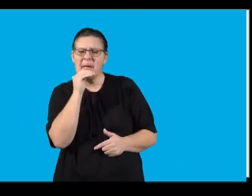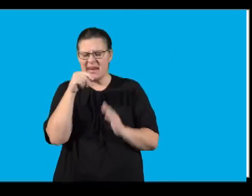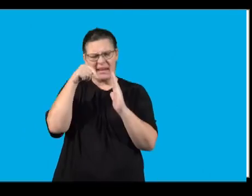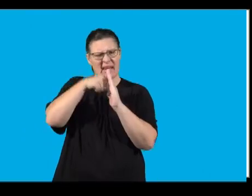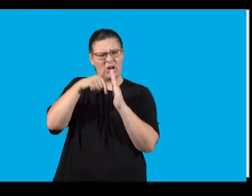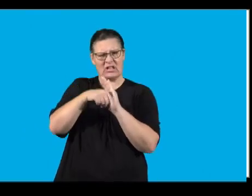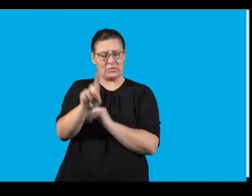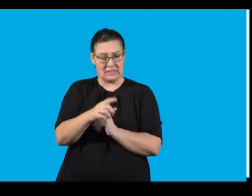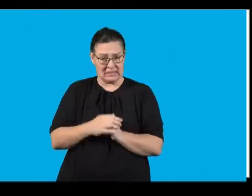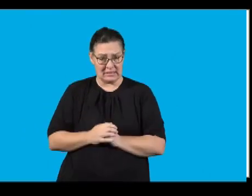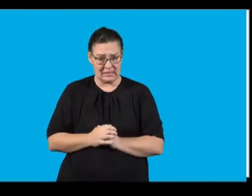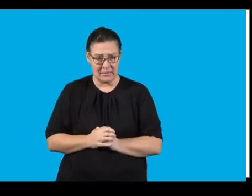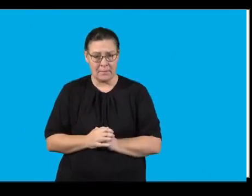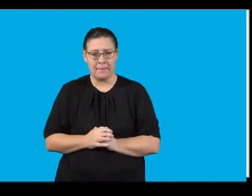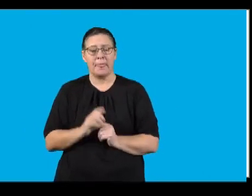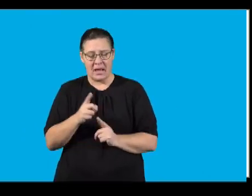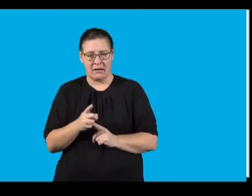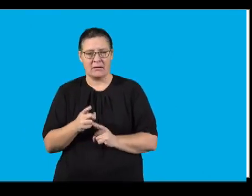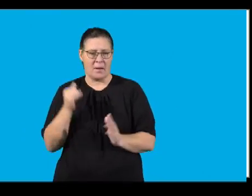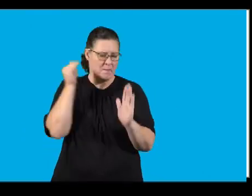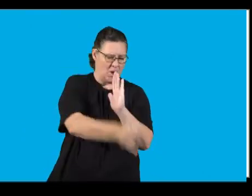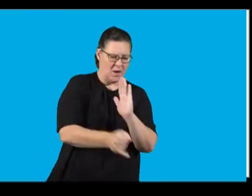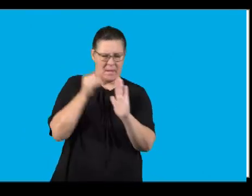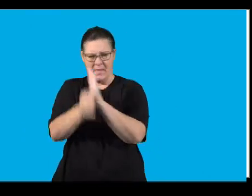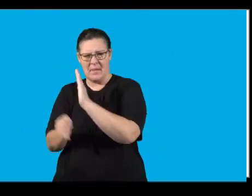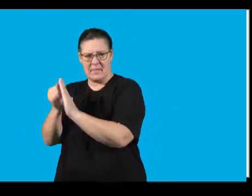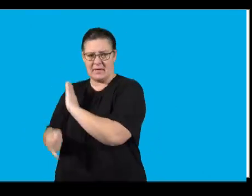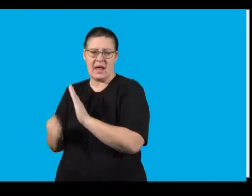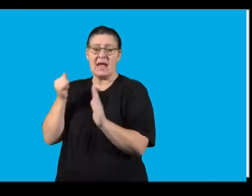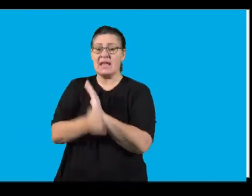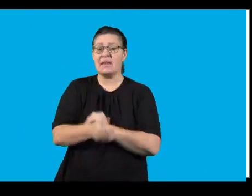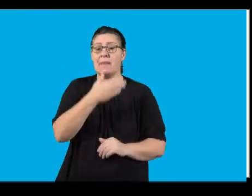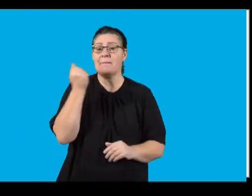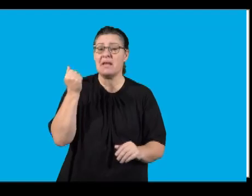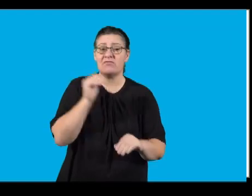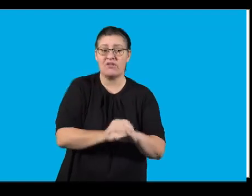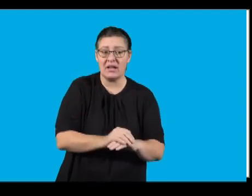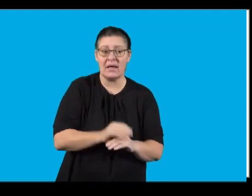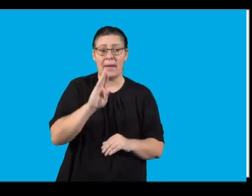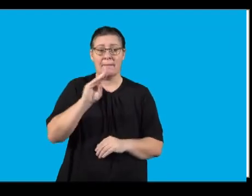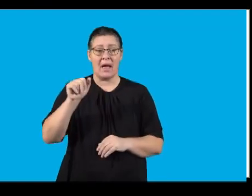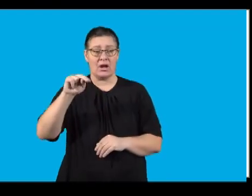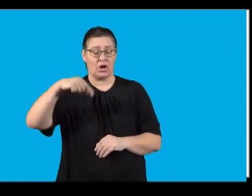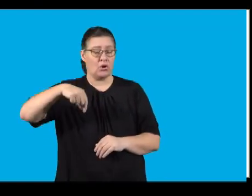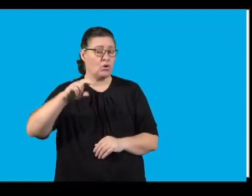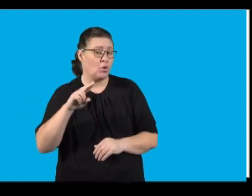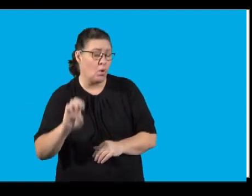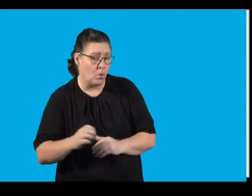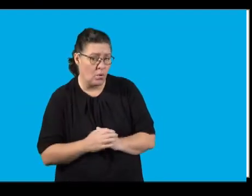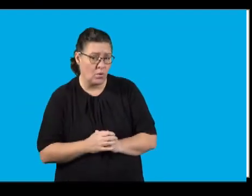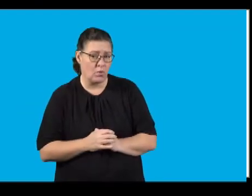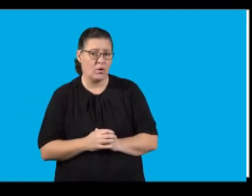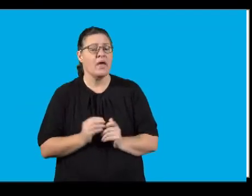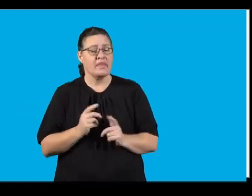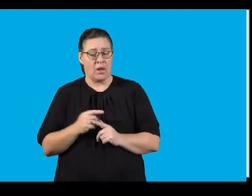to make sense in the context. Okay. And then he commits murders. This includes the killing of his best friend Banquo, whose descendants